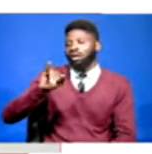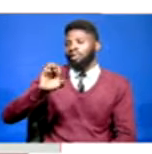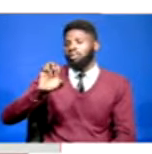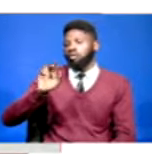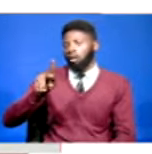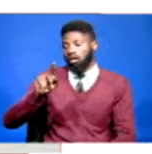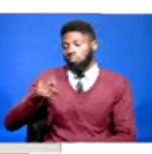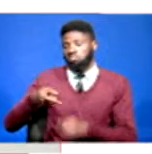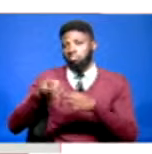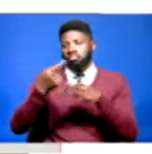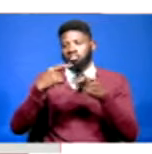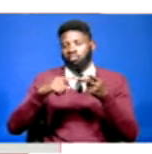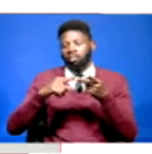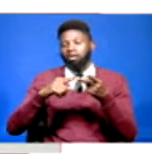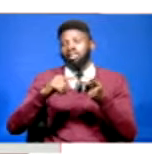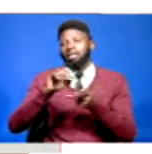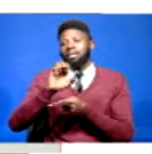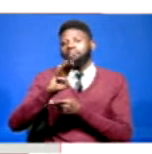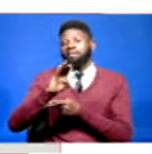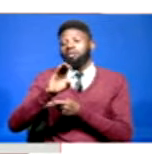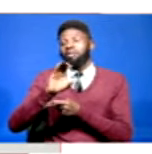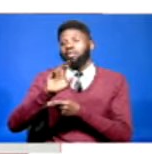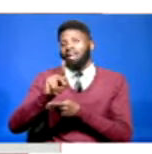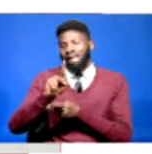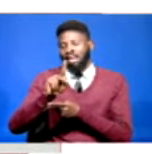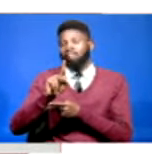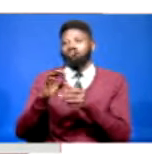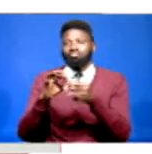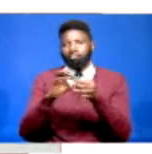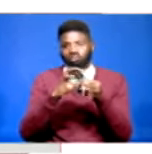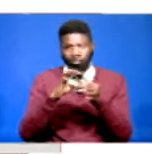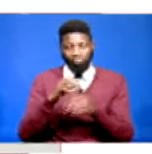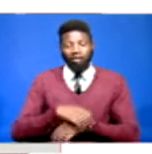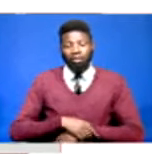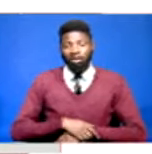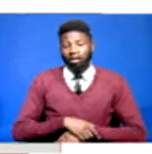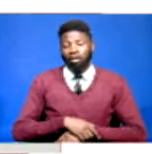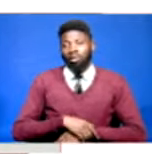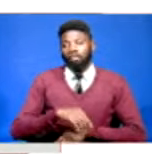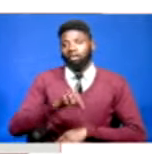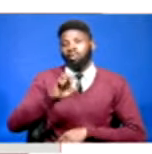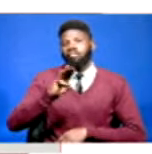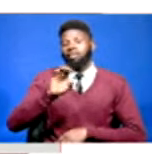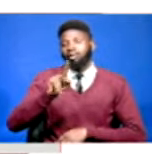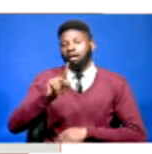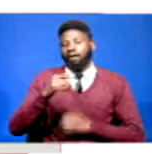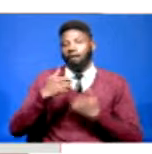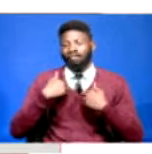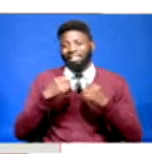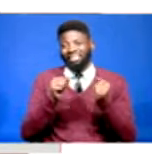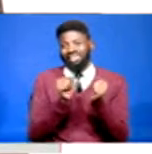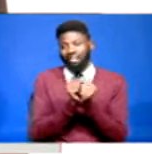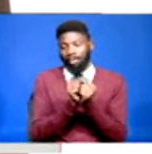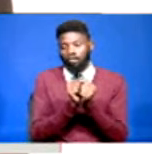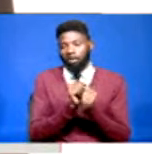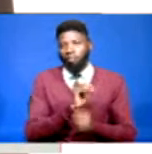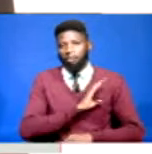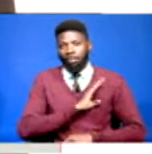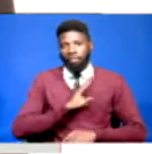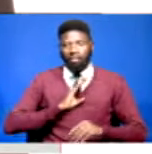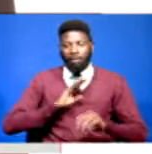cooperating. EBK board has 10 board members. Only two of them are not engineers. That